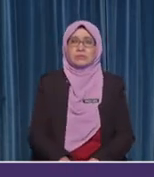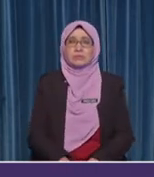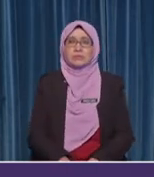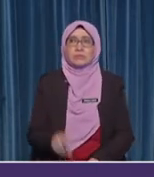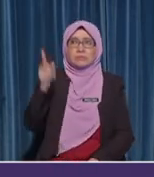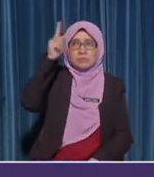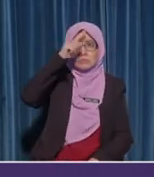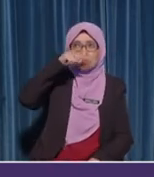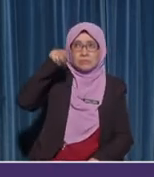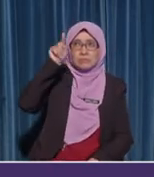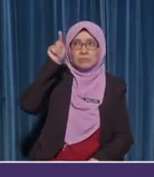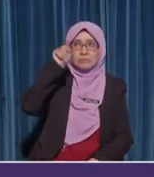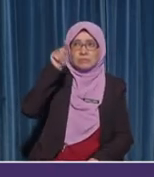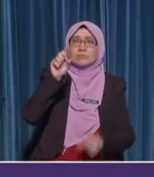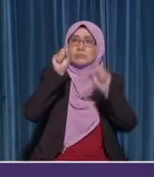counted in fives.